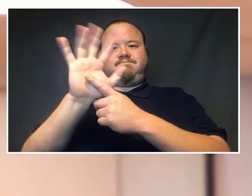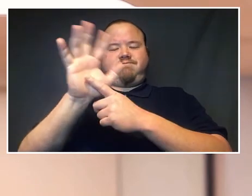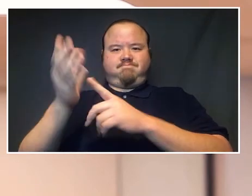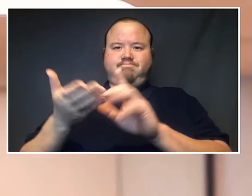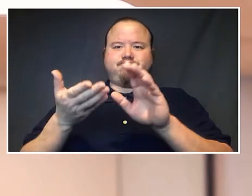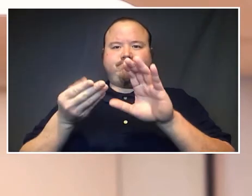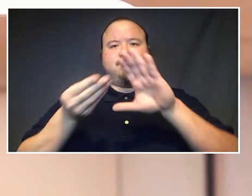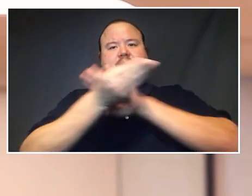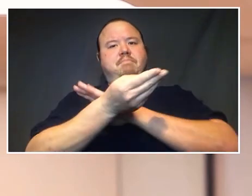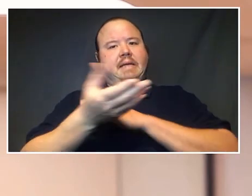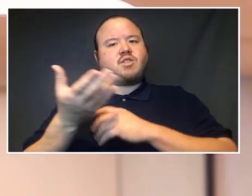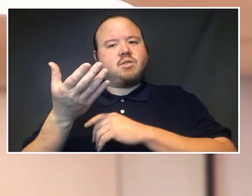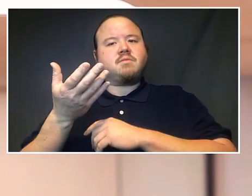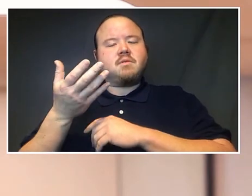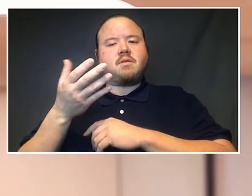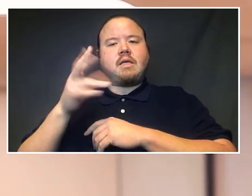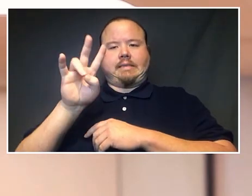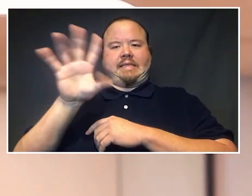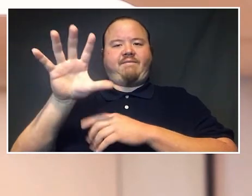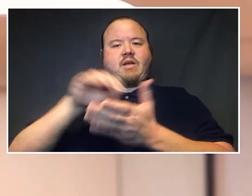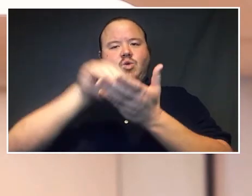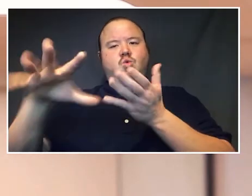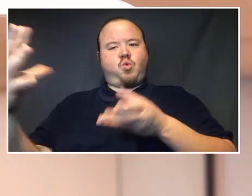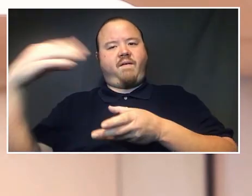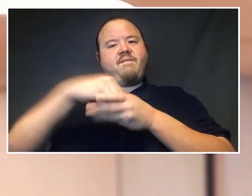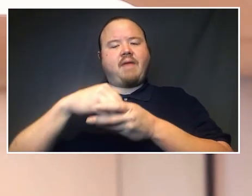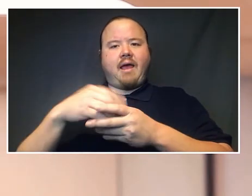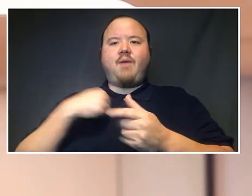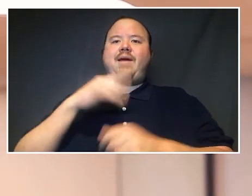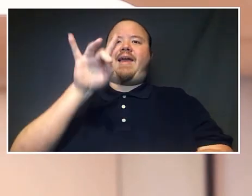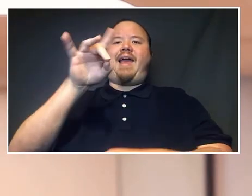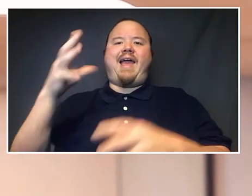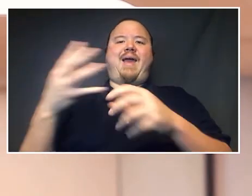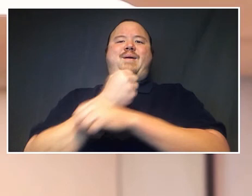student participants, which resulted in 8 state-level winning films.